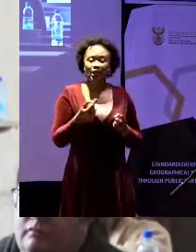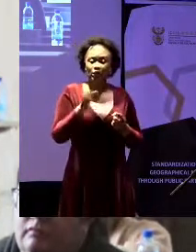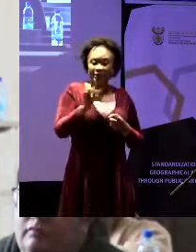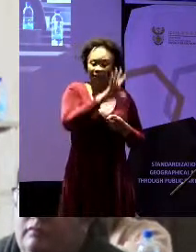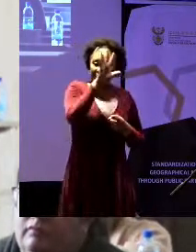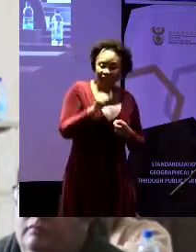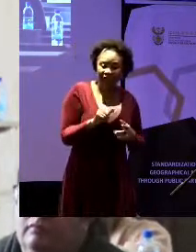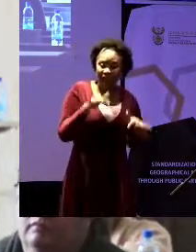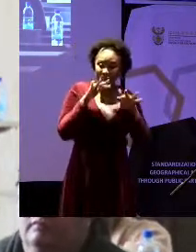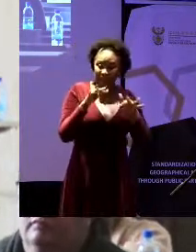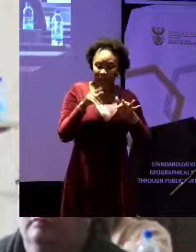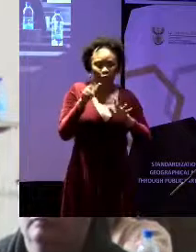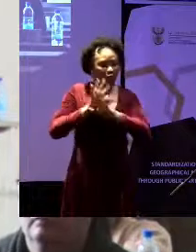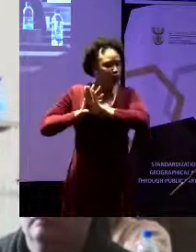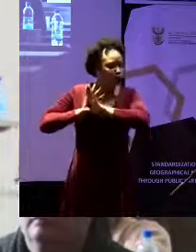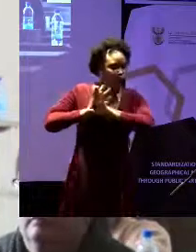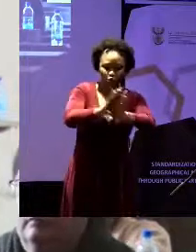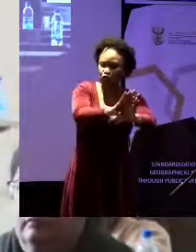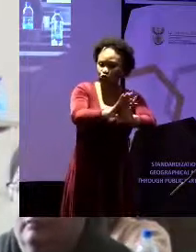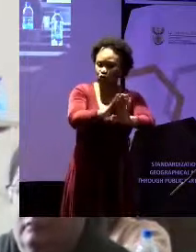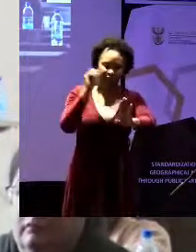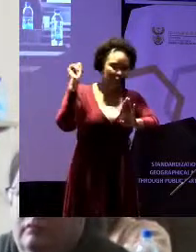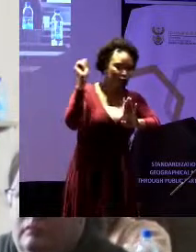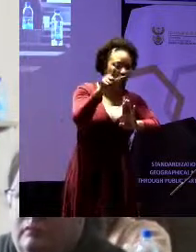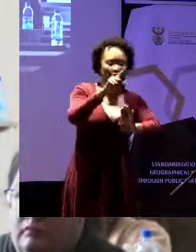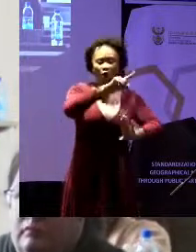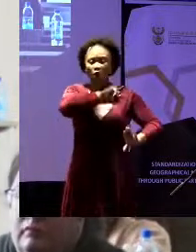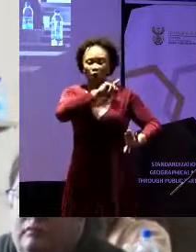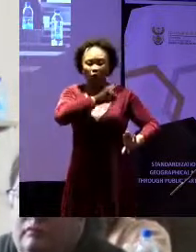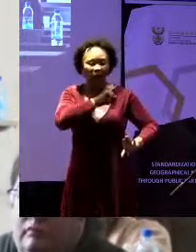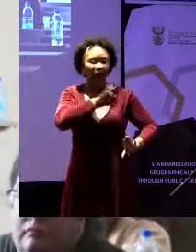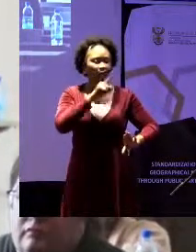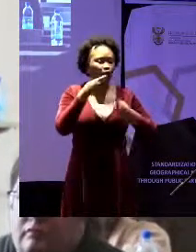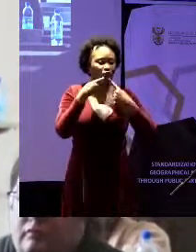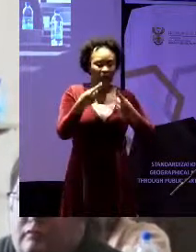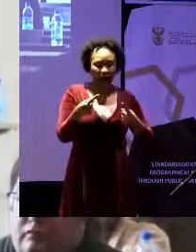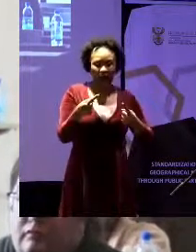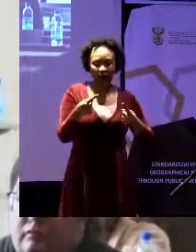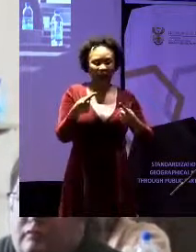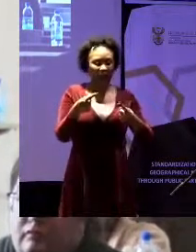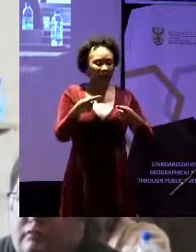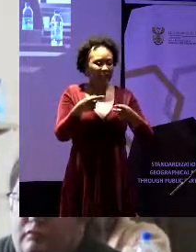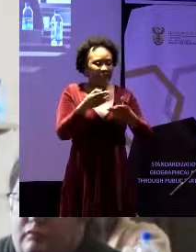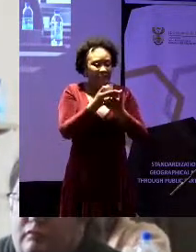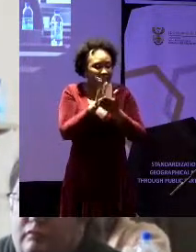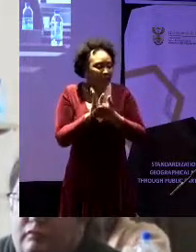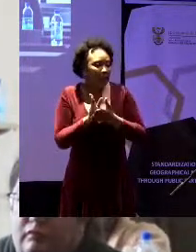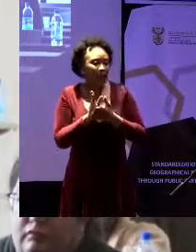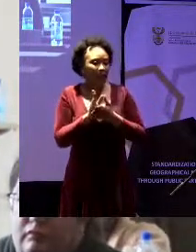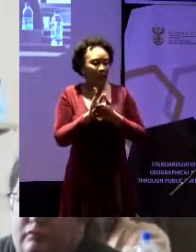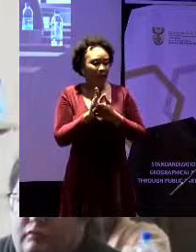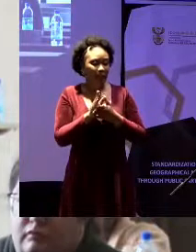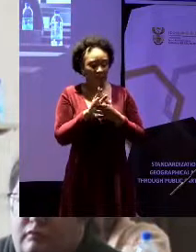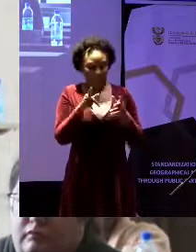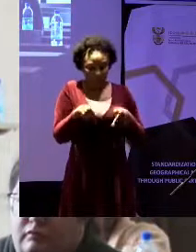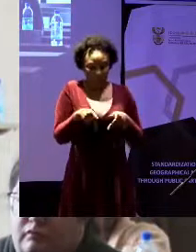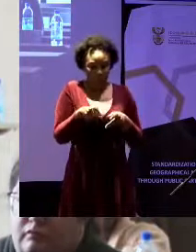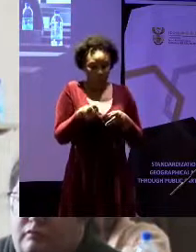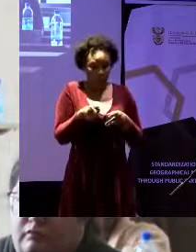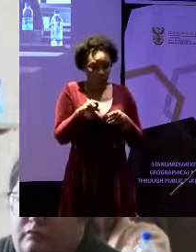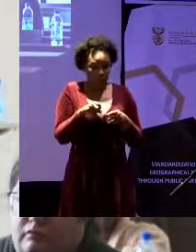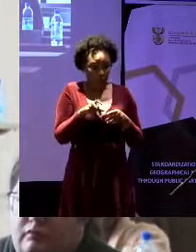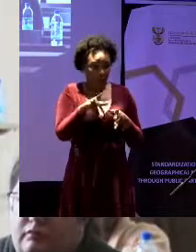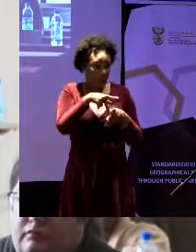African public too far. Because the impression is being created that some officials only use the committees in the state for